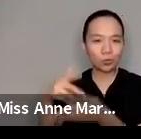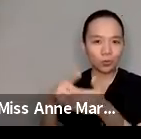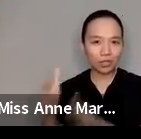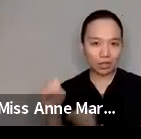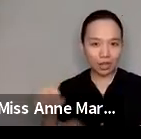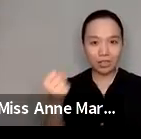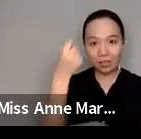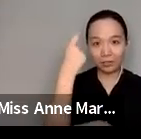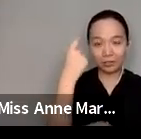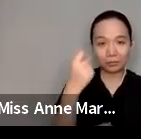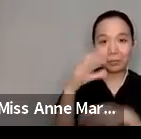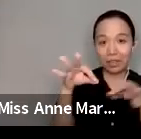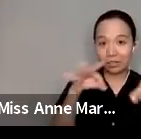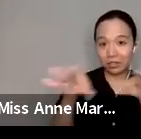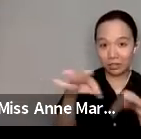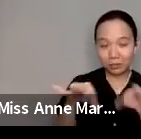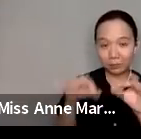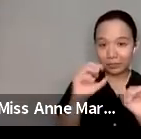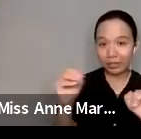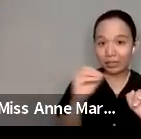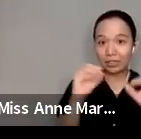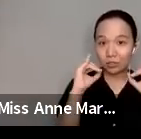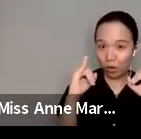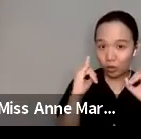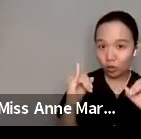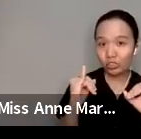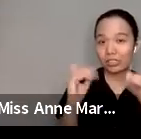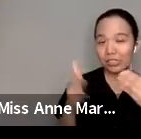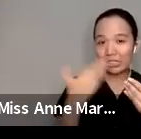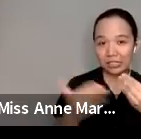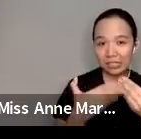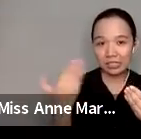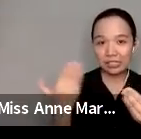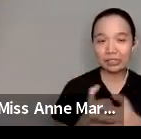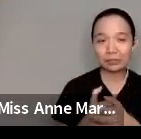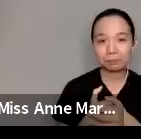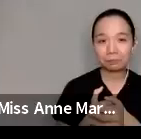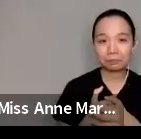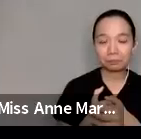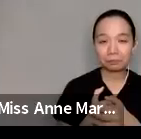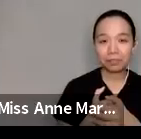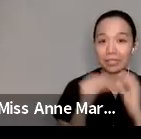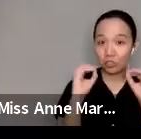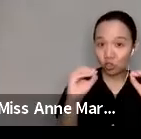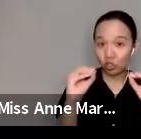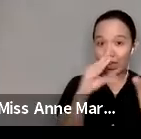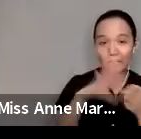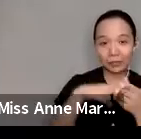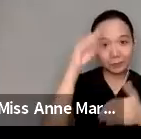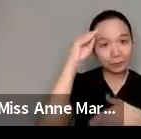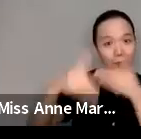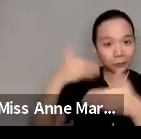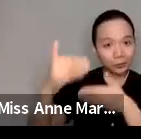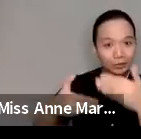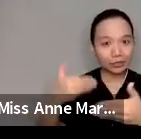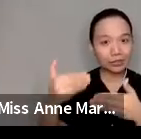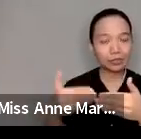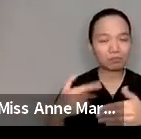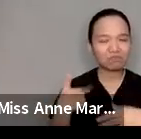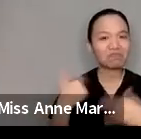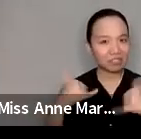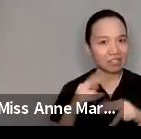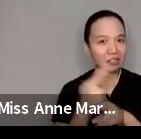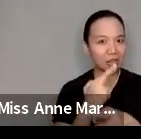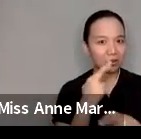my explanation and instruction easily. At that time, teaching and learning process was still in regular way. It